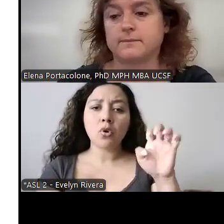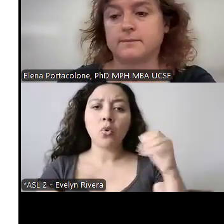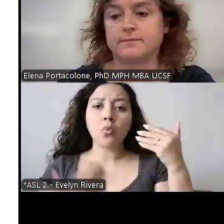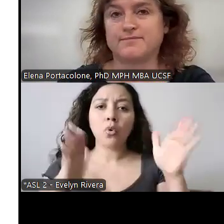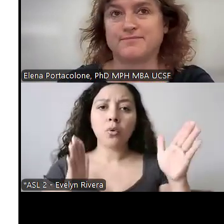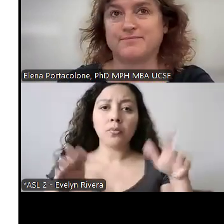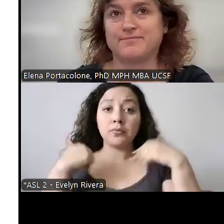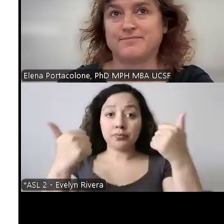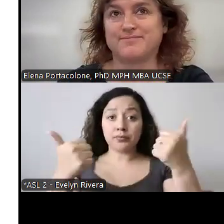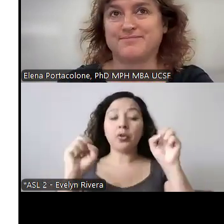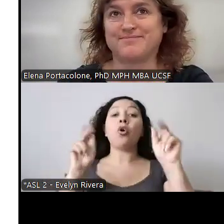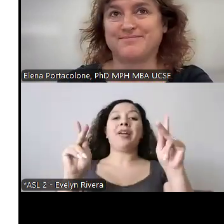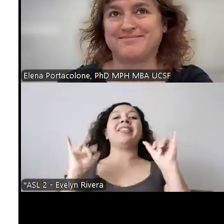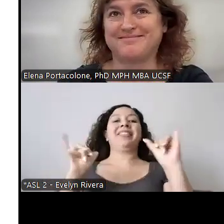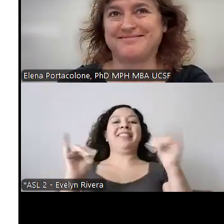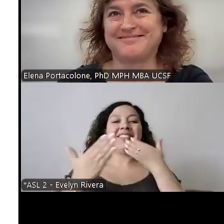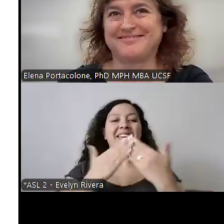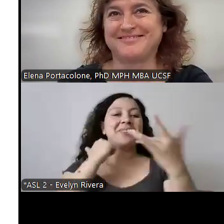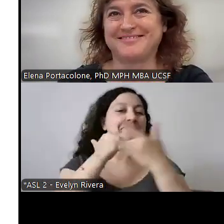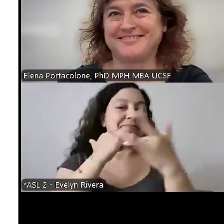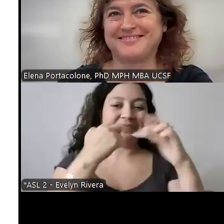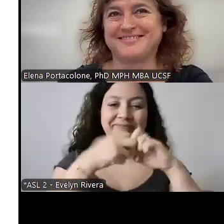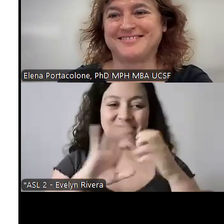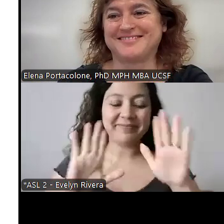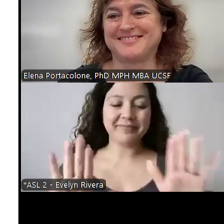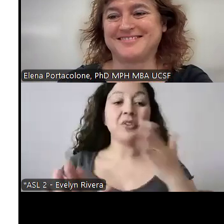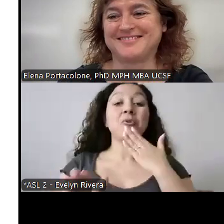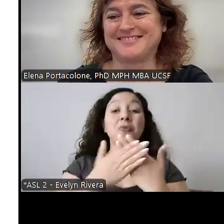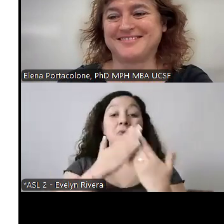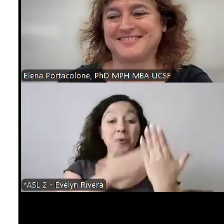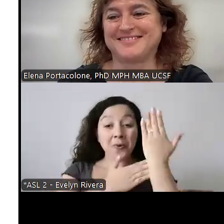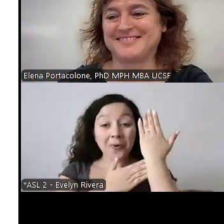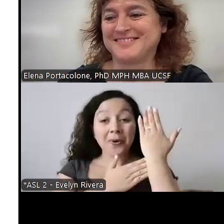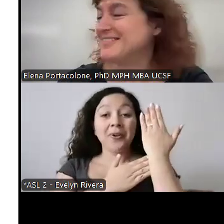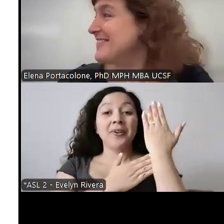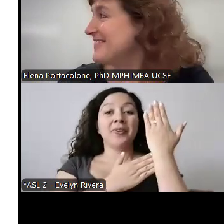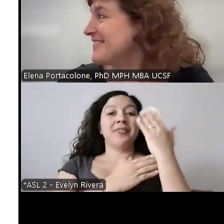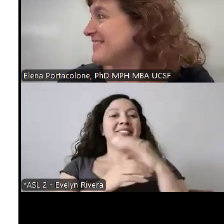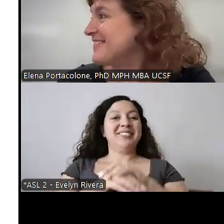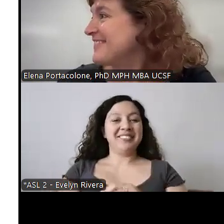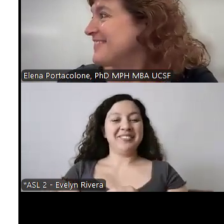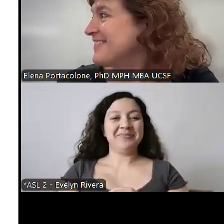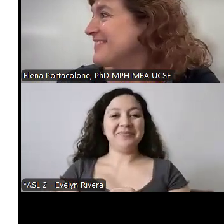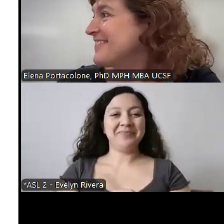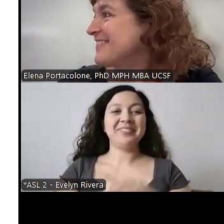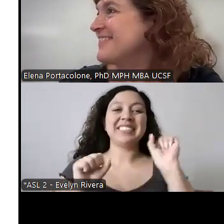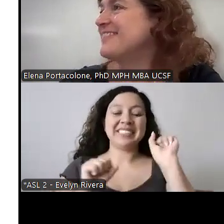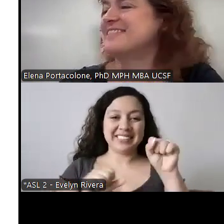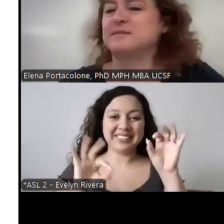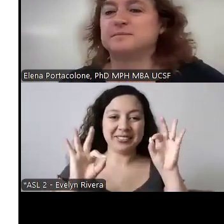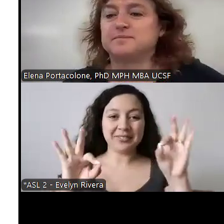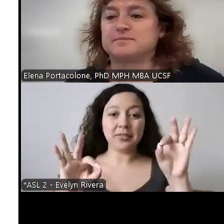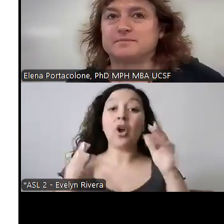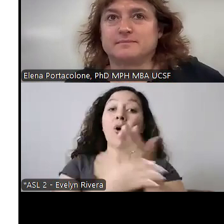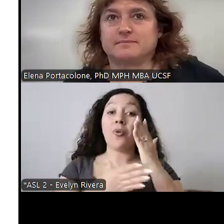How's that? Yes, thank you. All right. Good Okay. morning. Can you hear me now? Yes. All